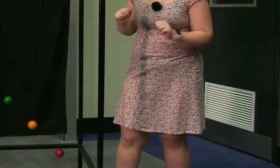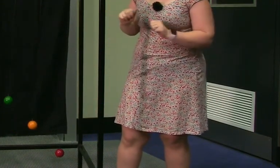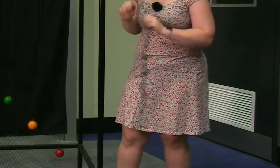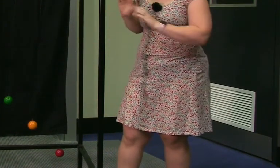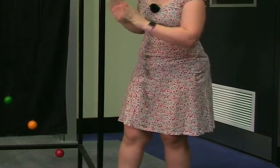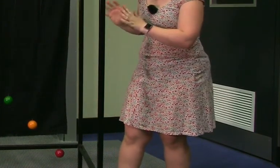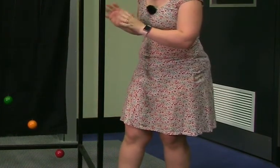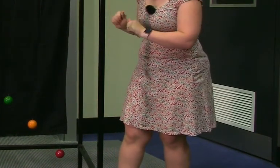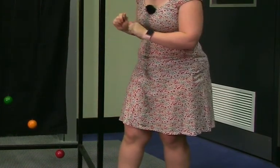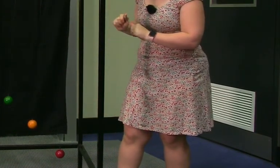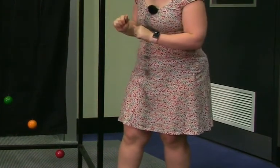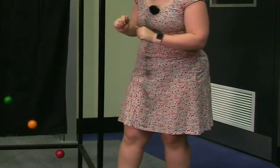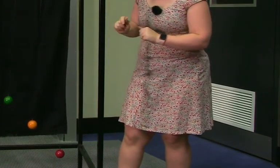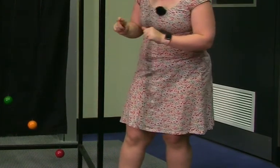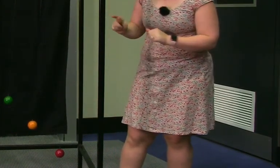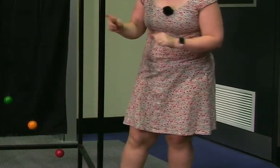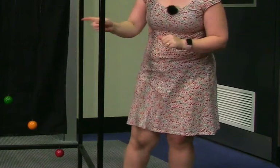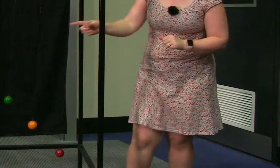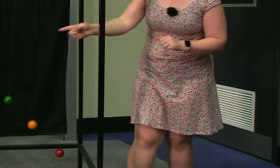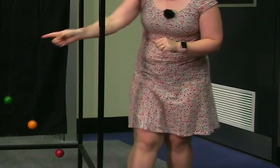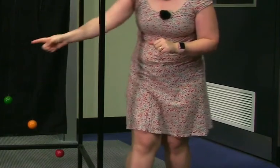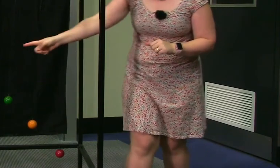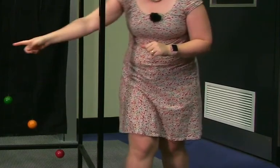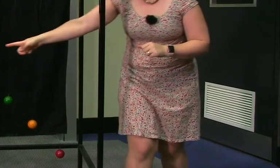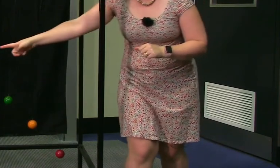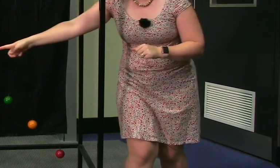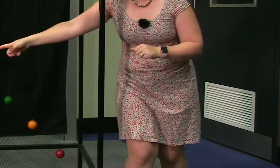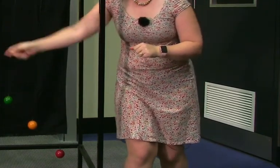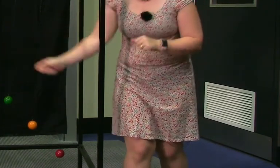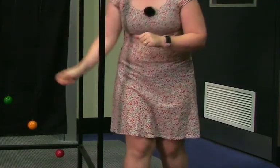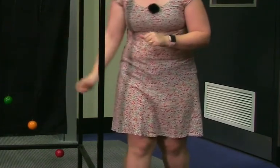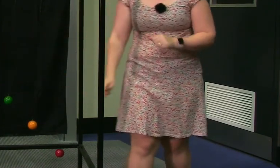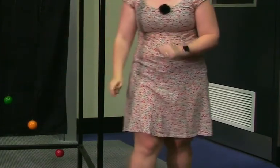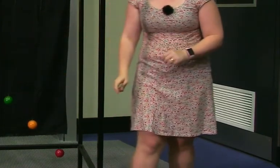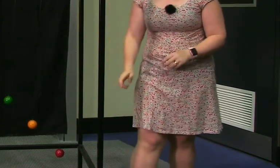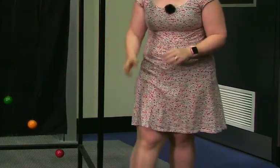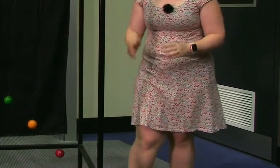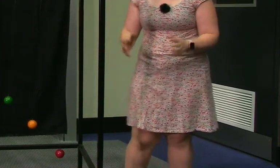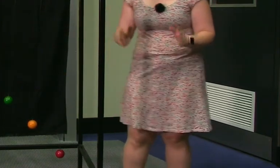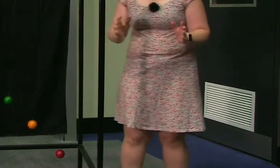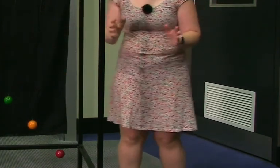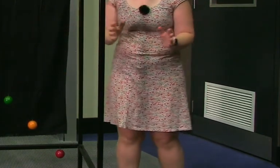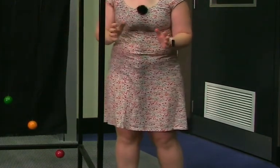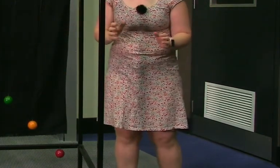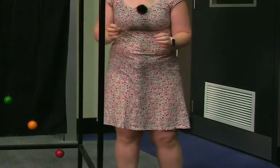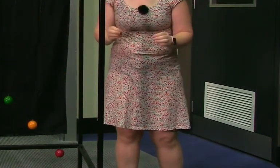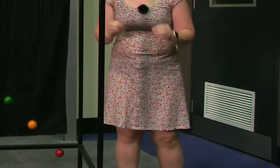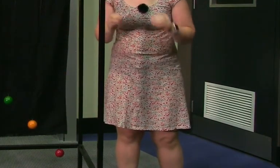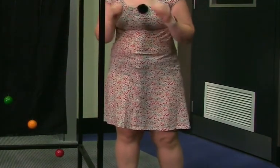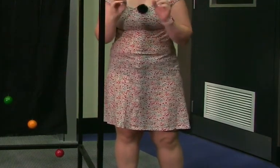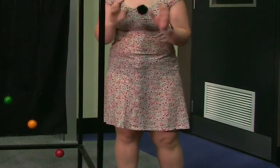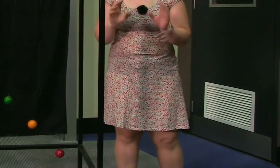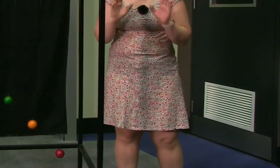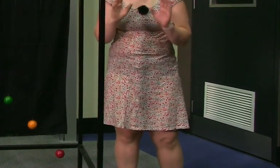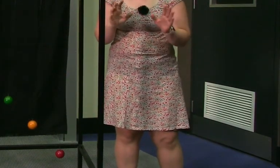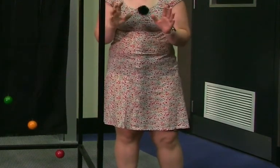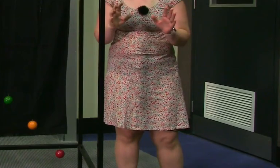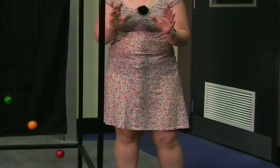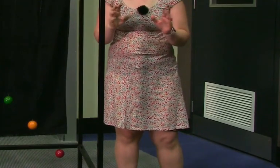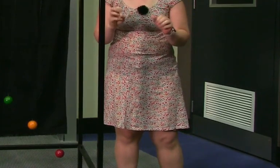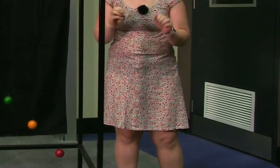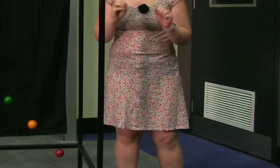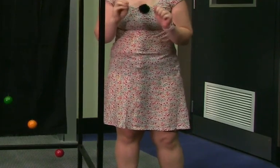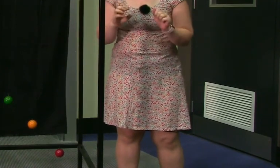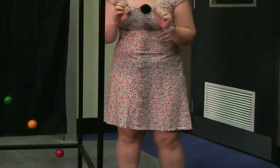minute, I'm going to drive these pendulums by swinging the large silver ball at the other end. Now, before I